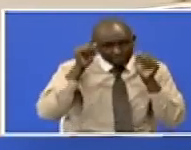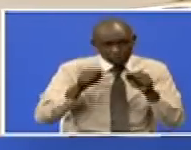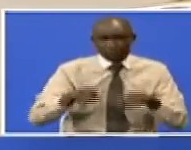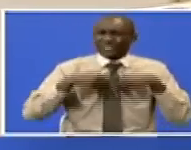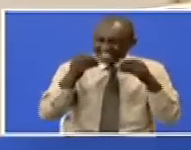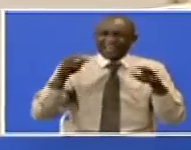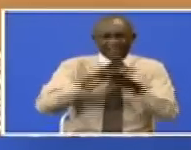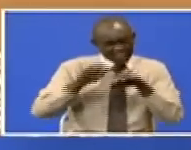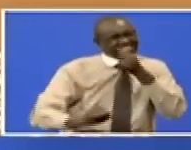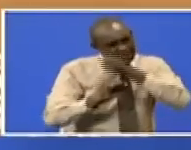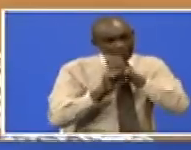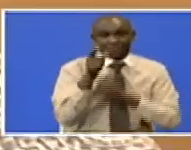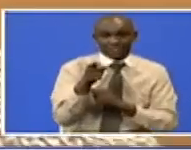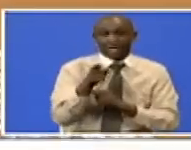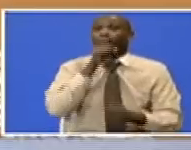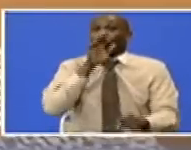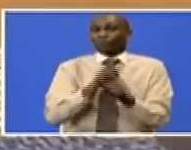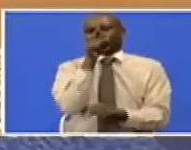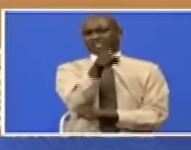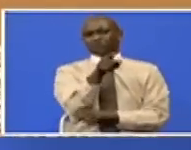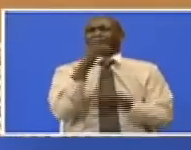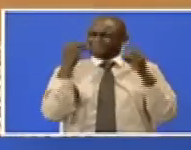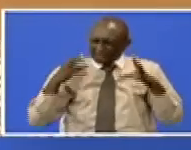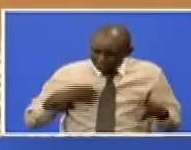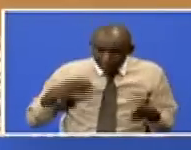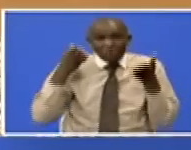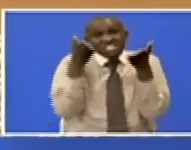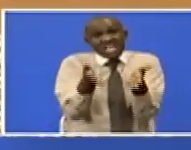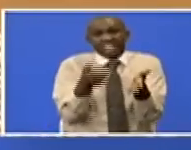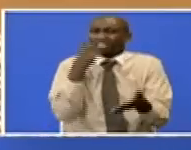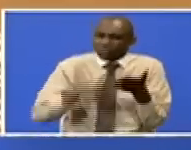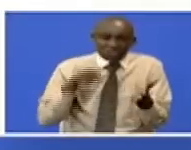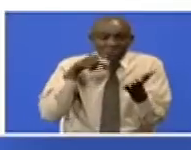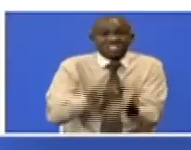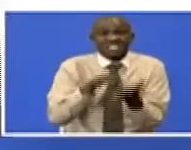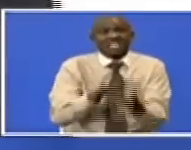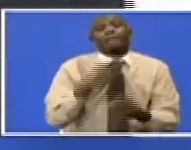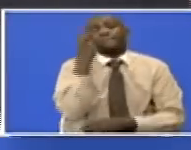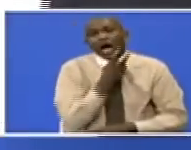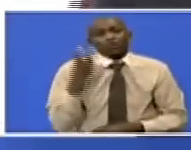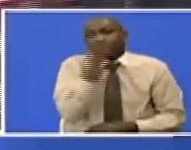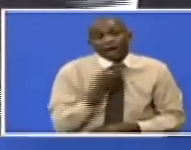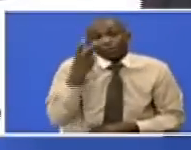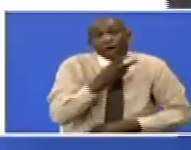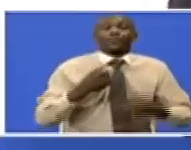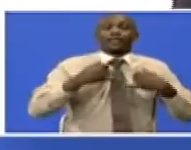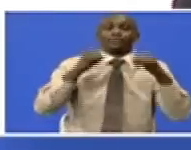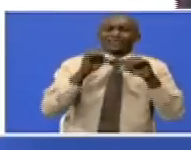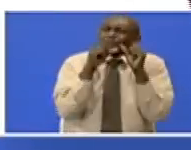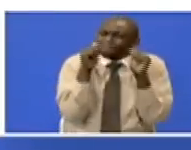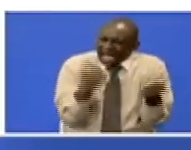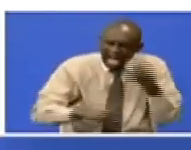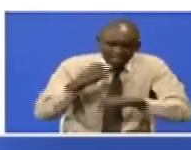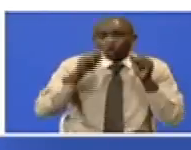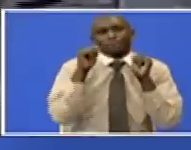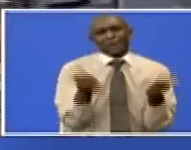it every support. A promise that some of the victims present here insist is nothing but lip service over a matter that